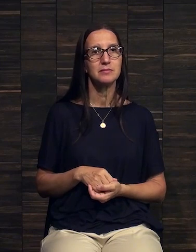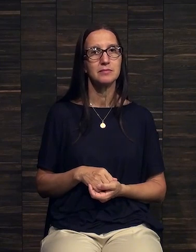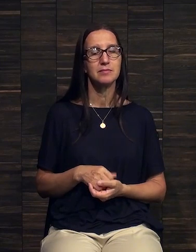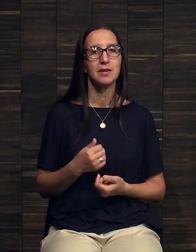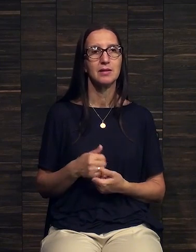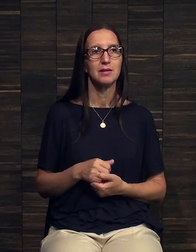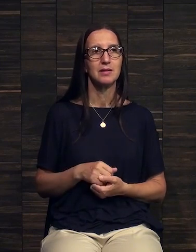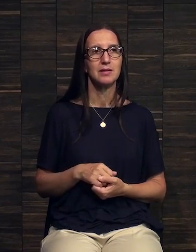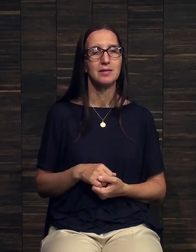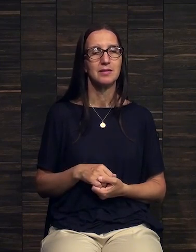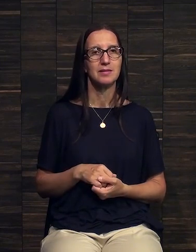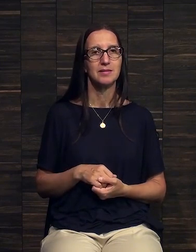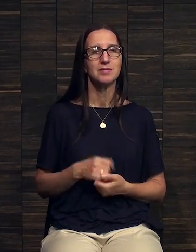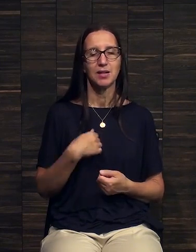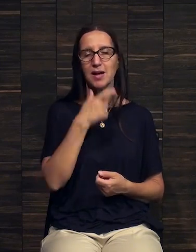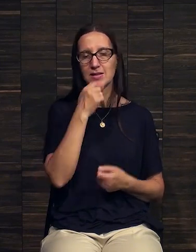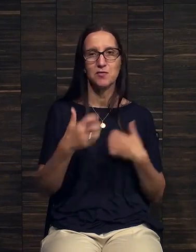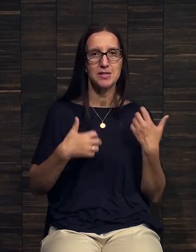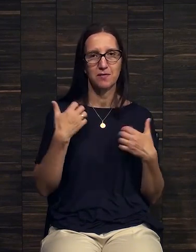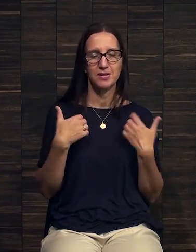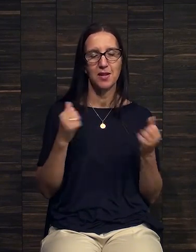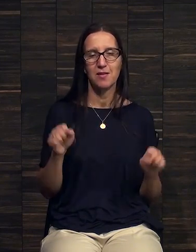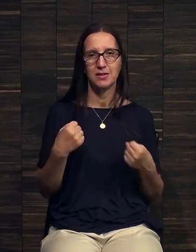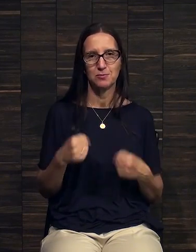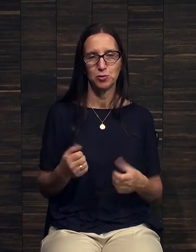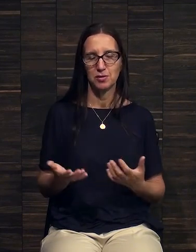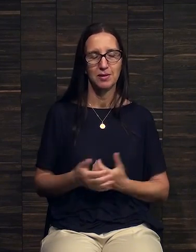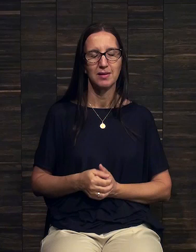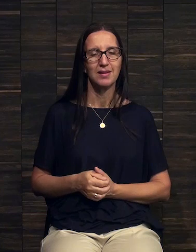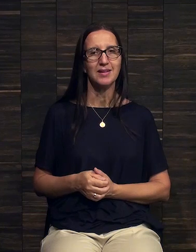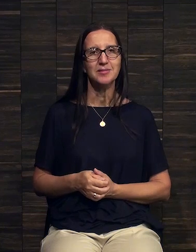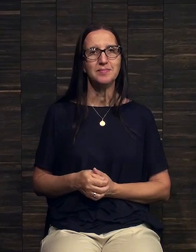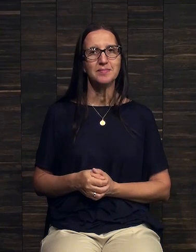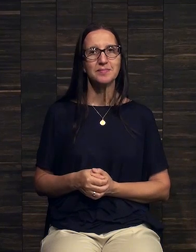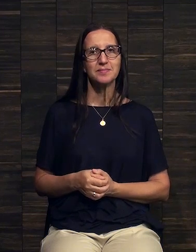I want to take off my jacket. Need to apologize.